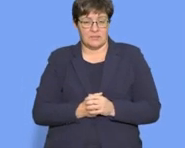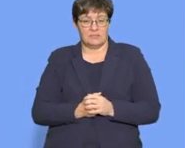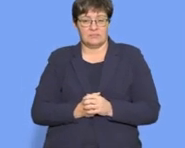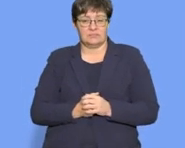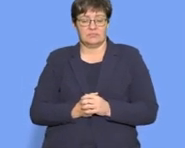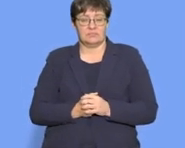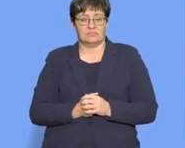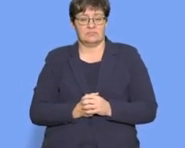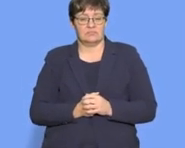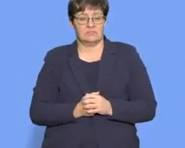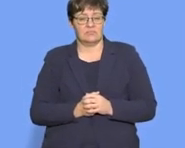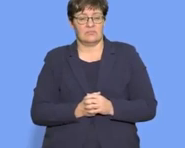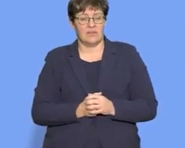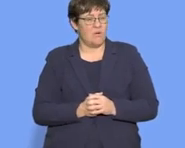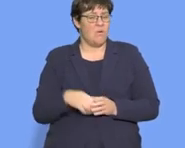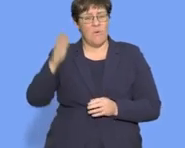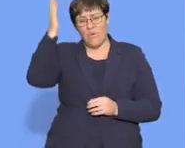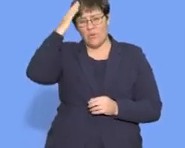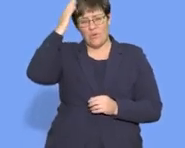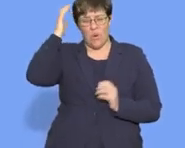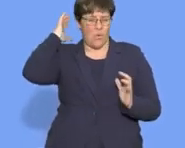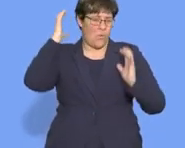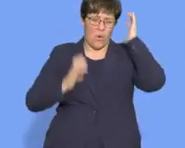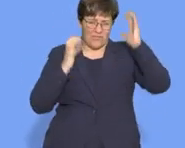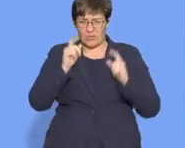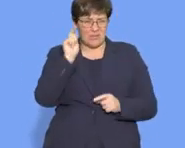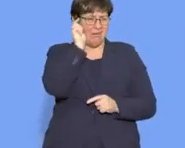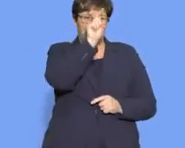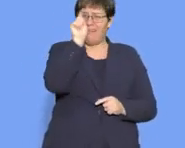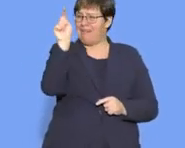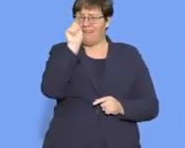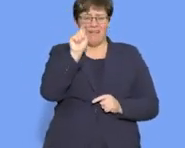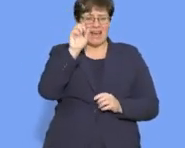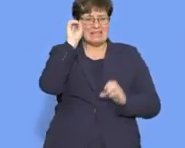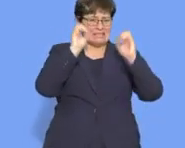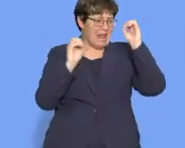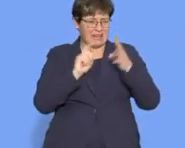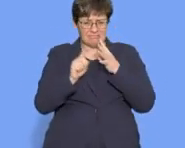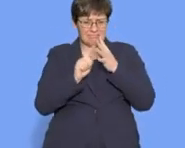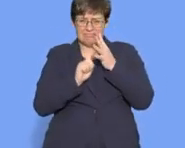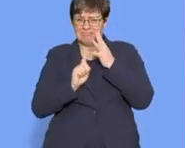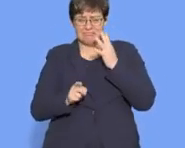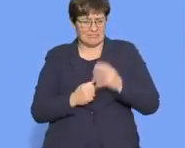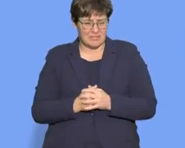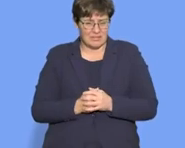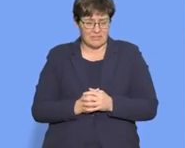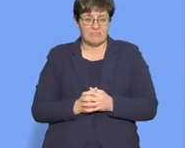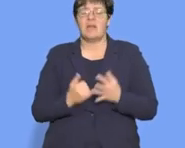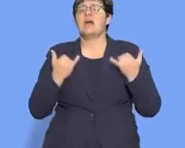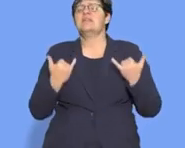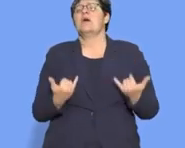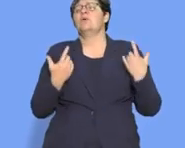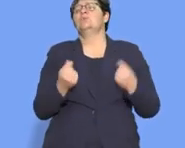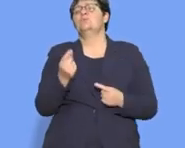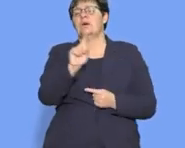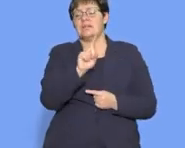I know it's very confusing looking at all these cells everywhere. So what we're going to do now is we're going to look